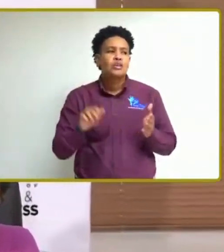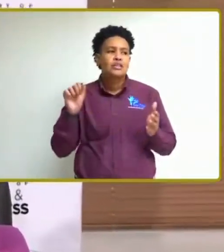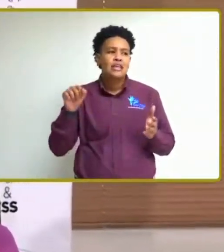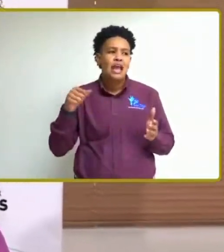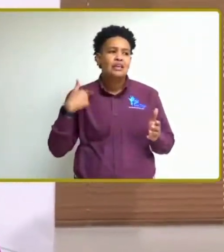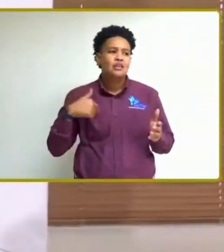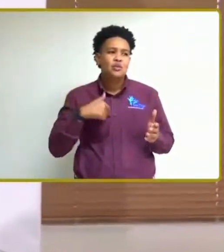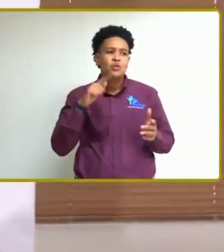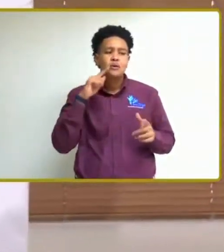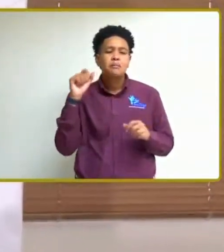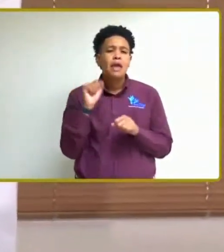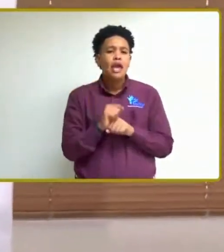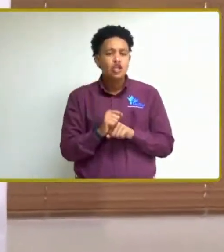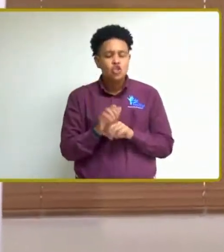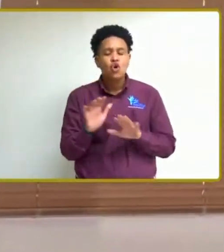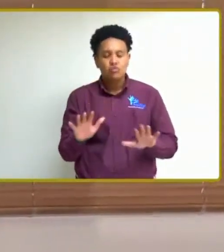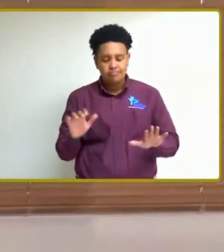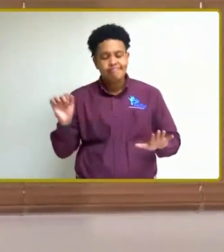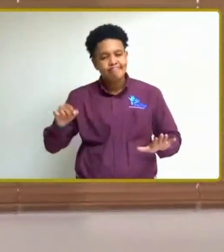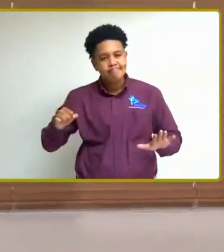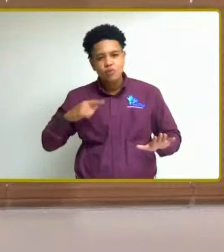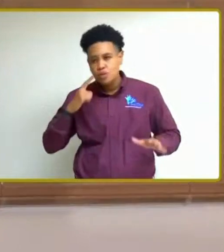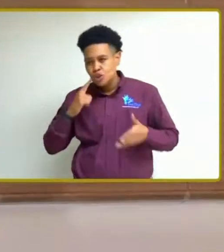we do ensure that